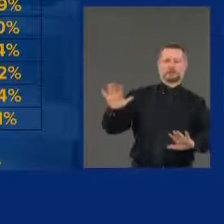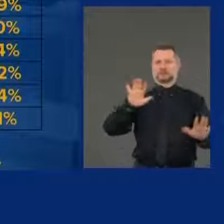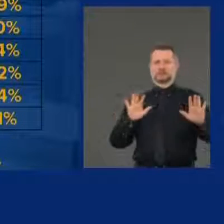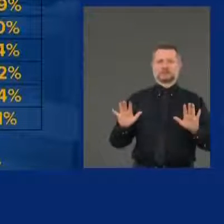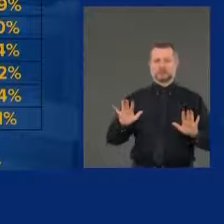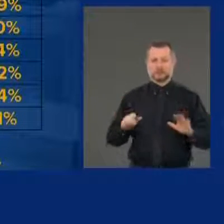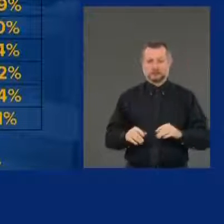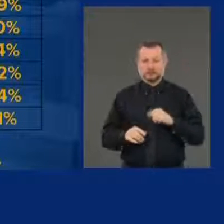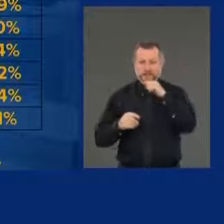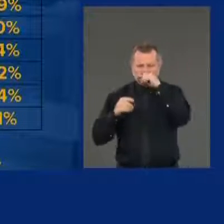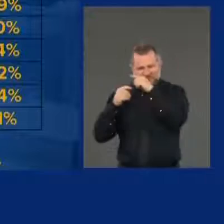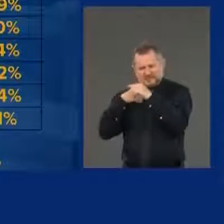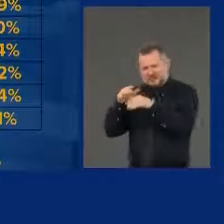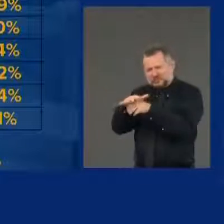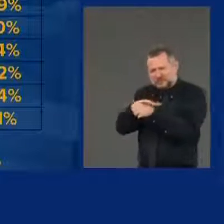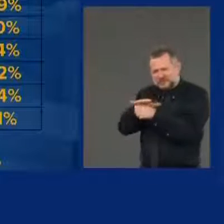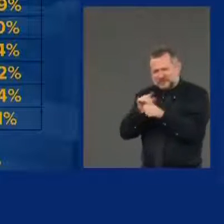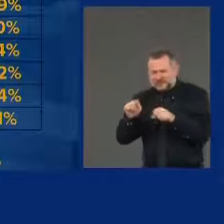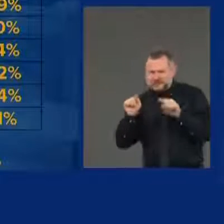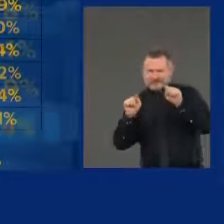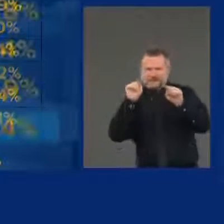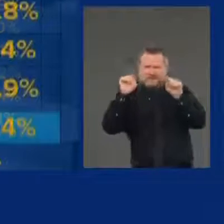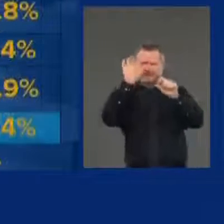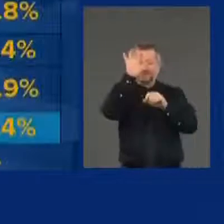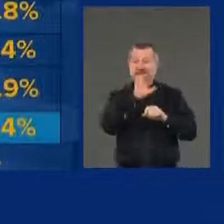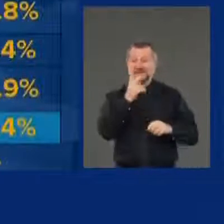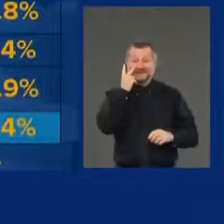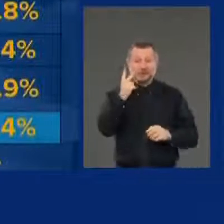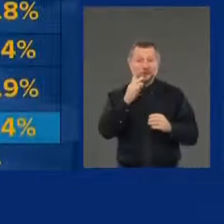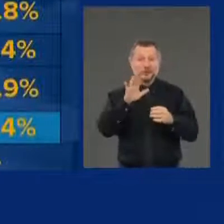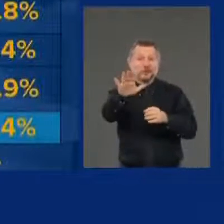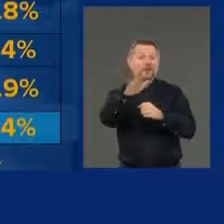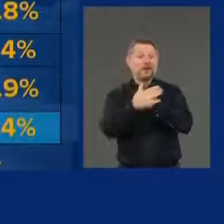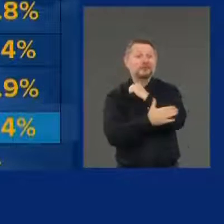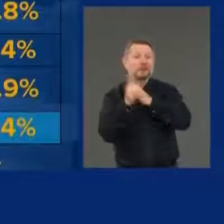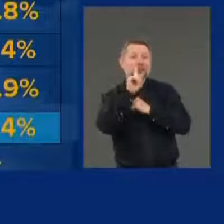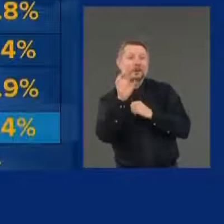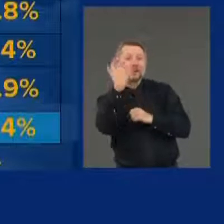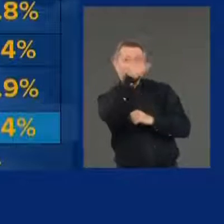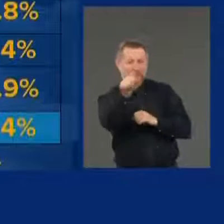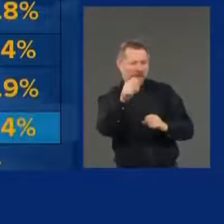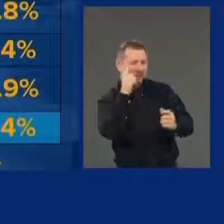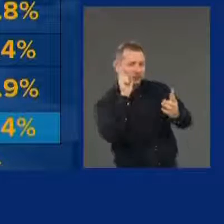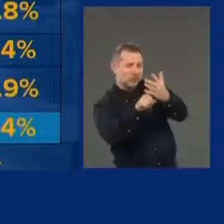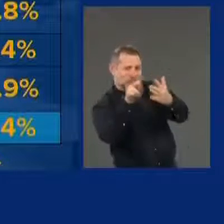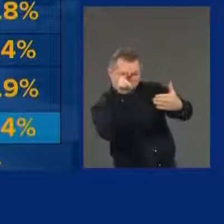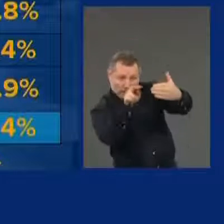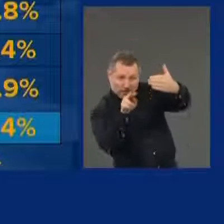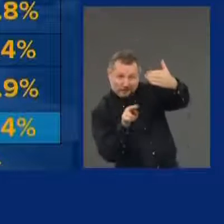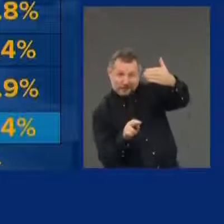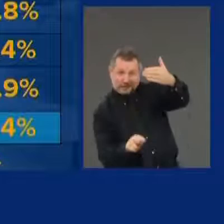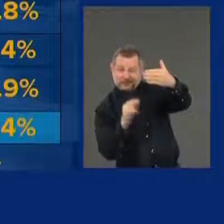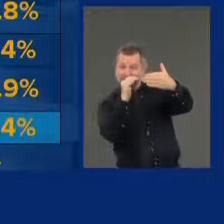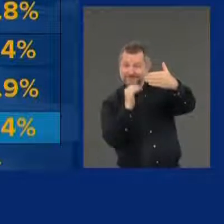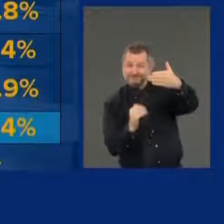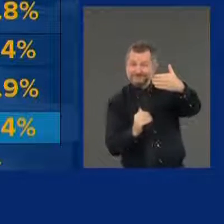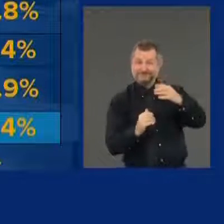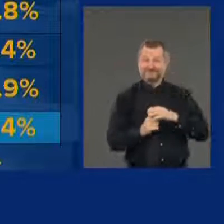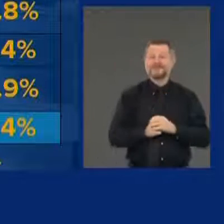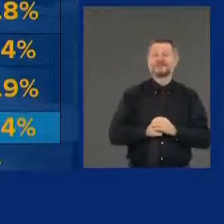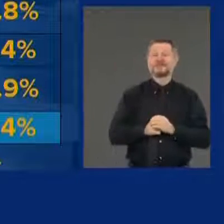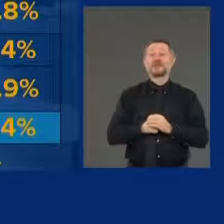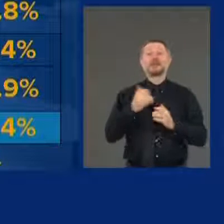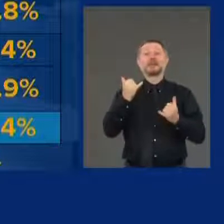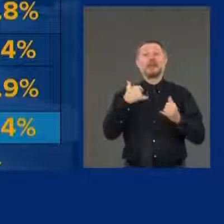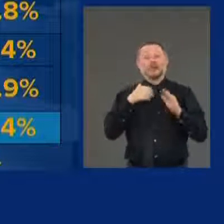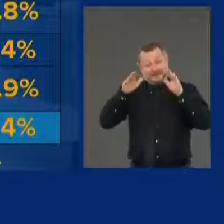regions, and then you can look at your county and see where your county is within that region. New York